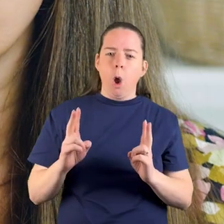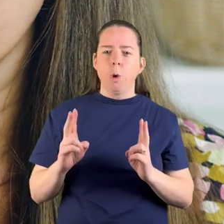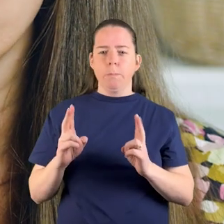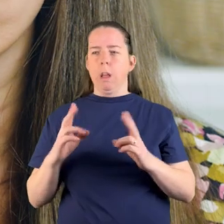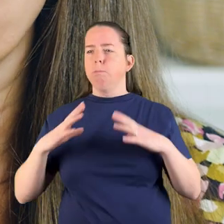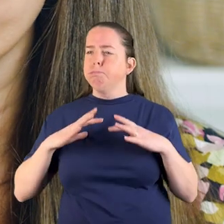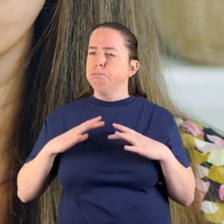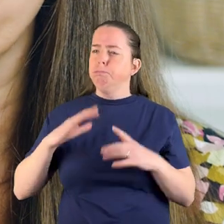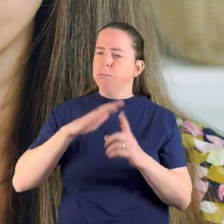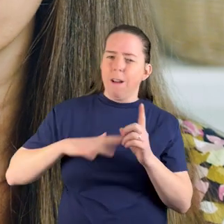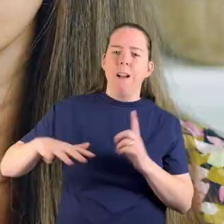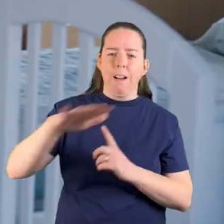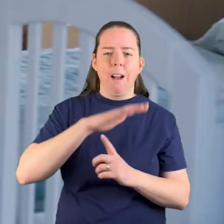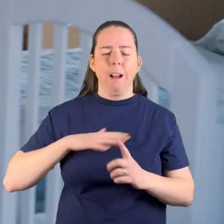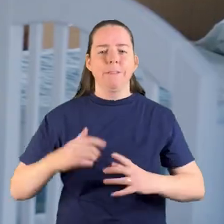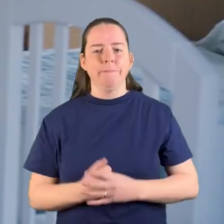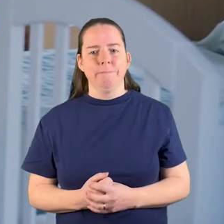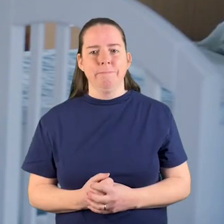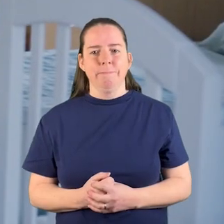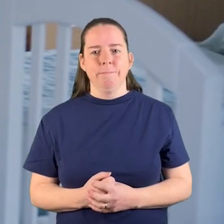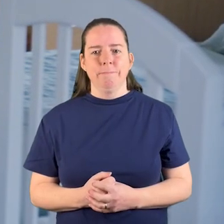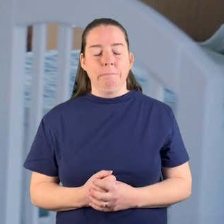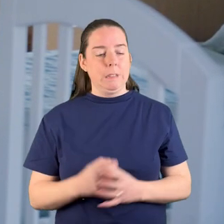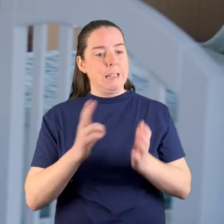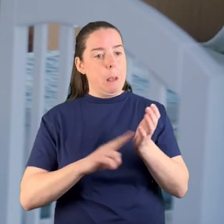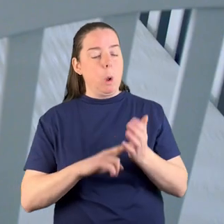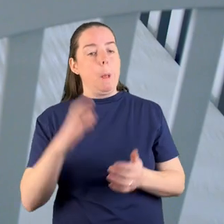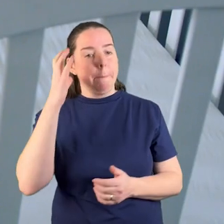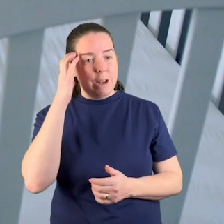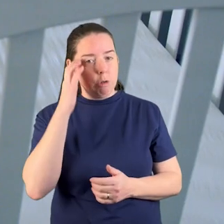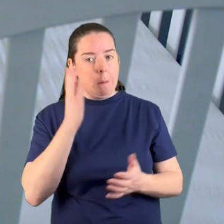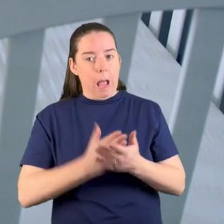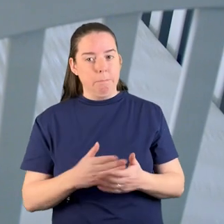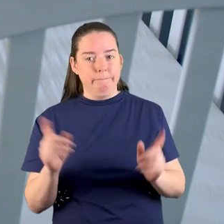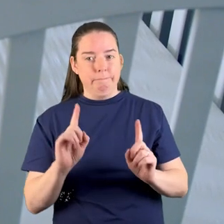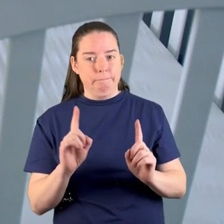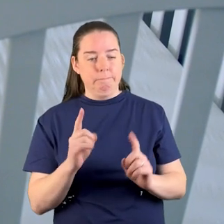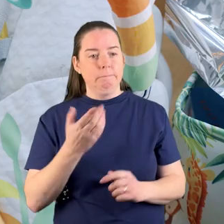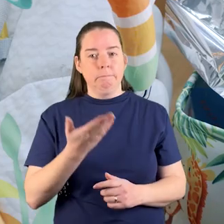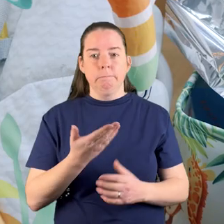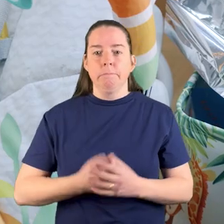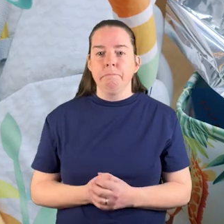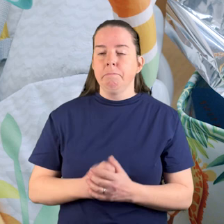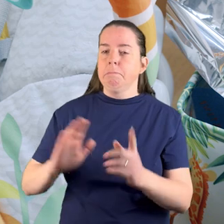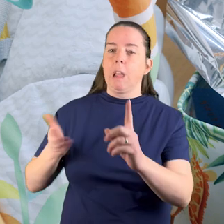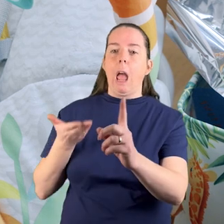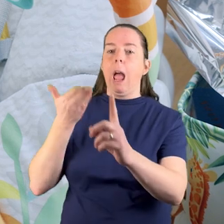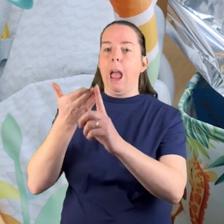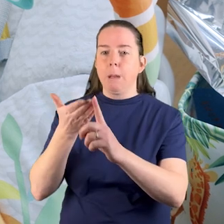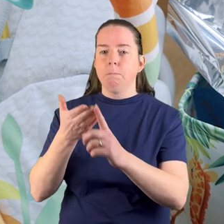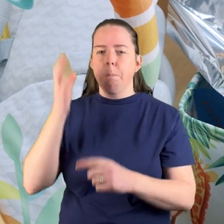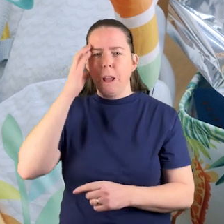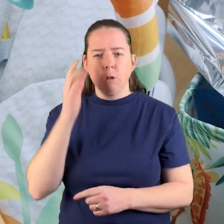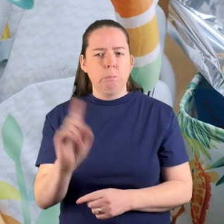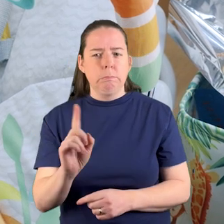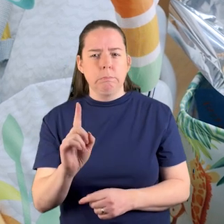environment, more a home from home experience. This is typically how a bedroom looks. The aim of